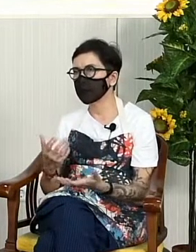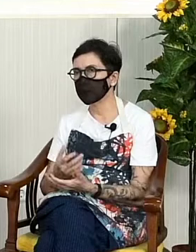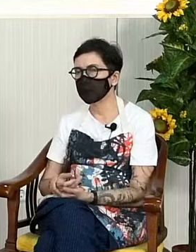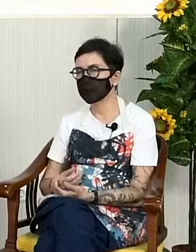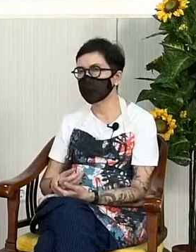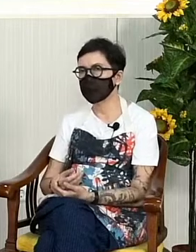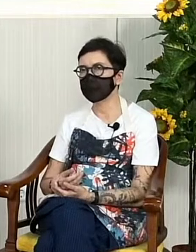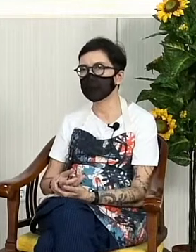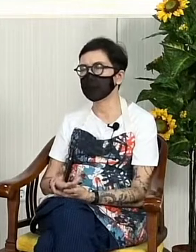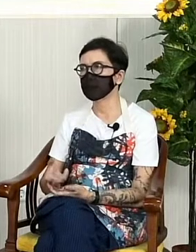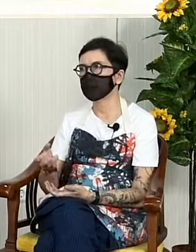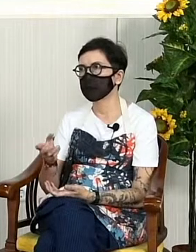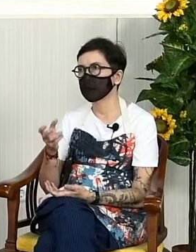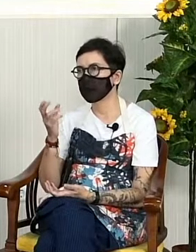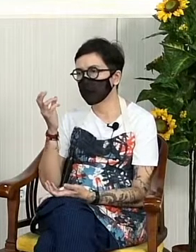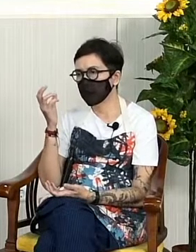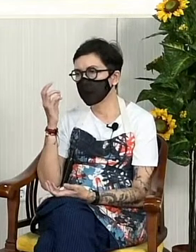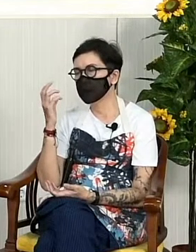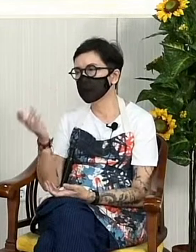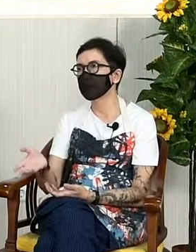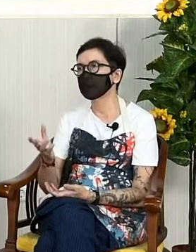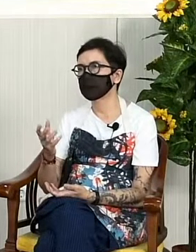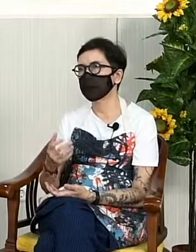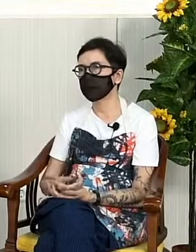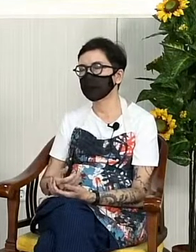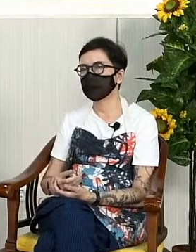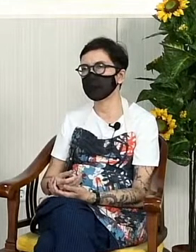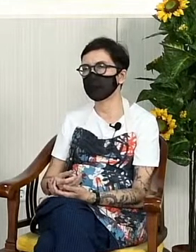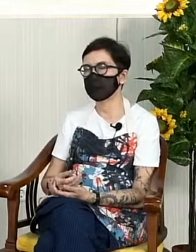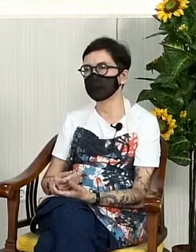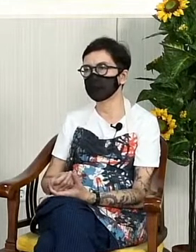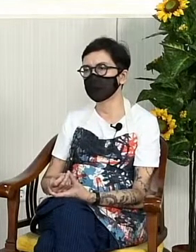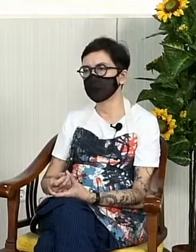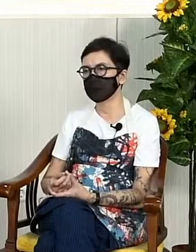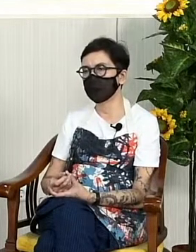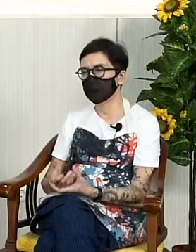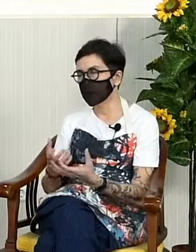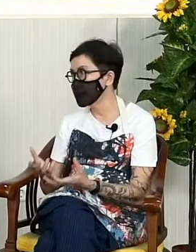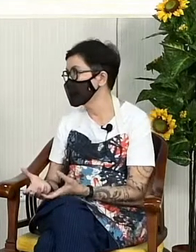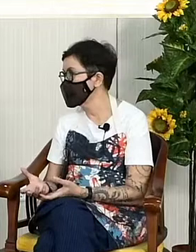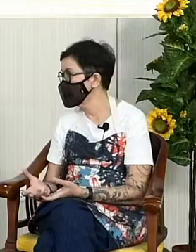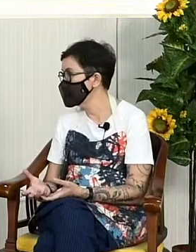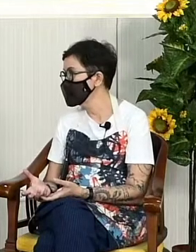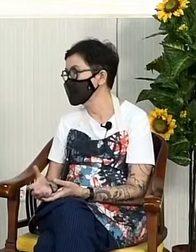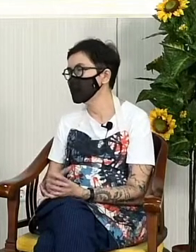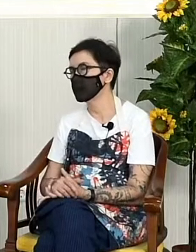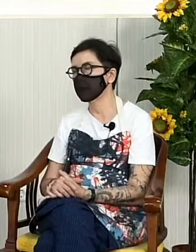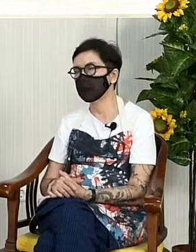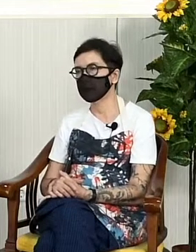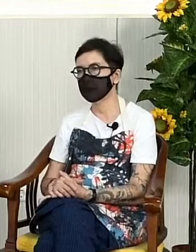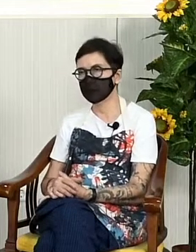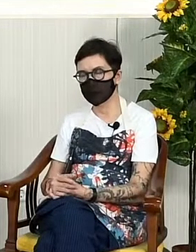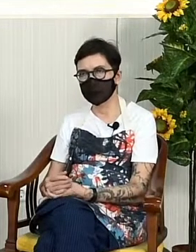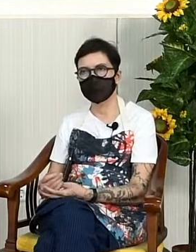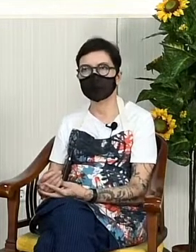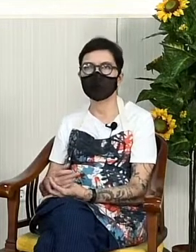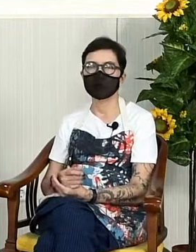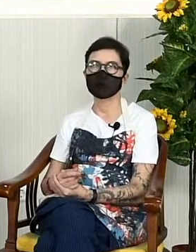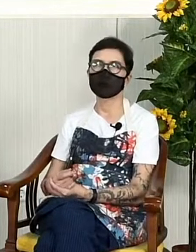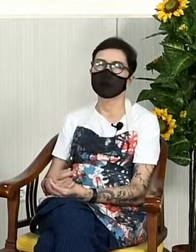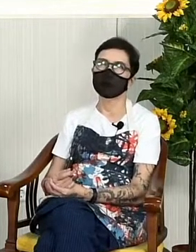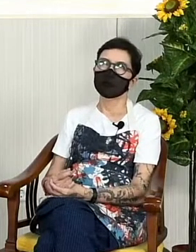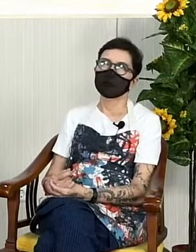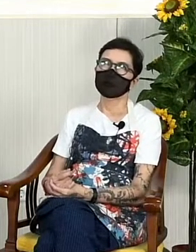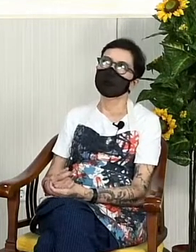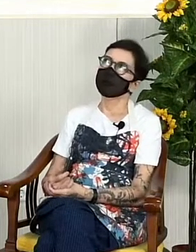is more organic. It is grown directly in our garden, easily grown in our